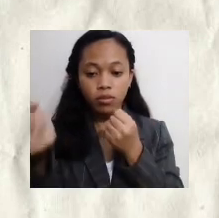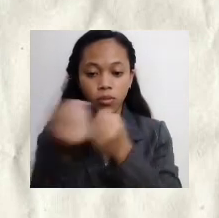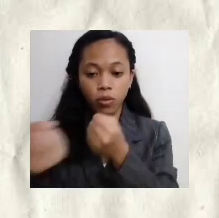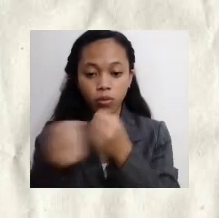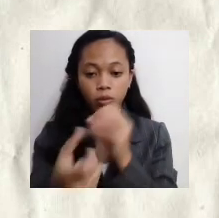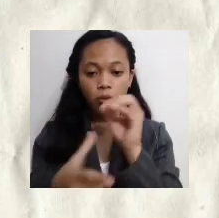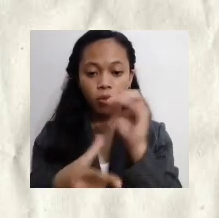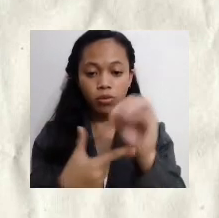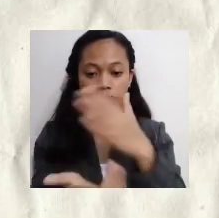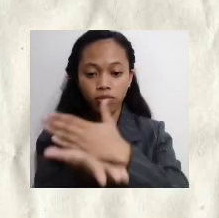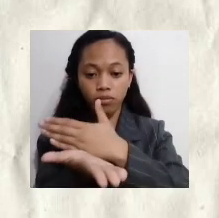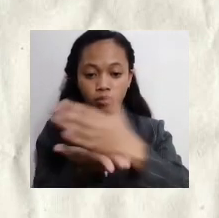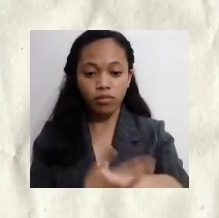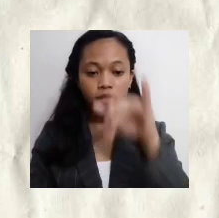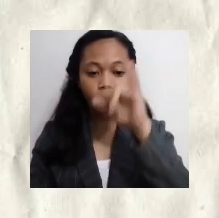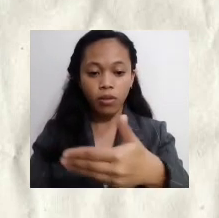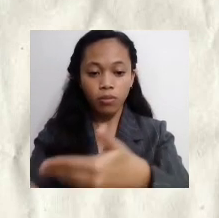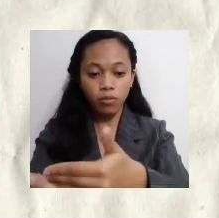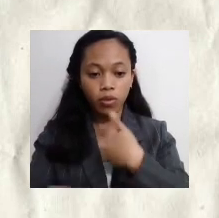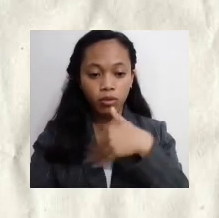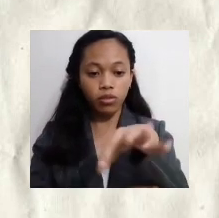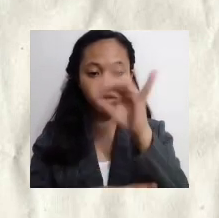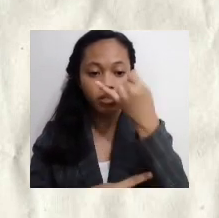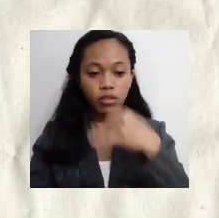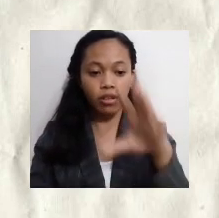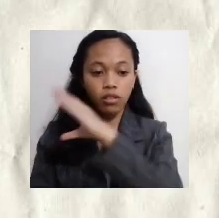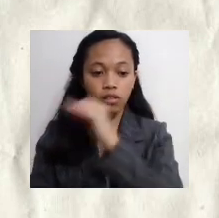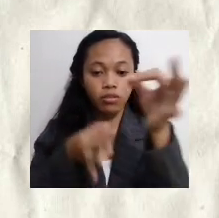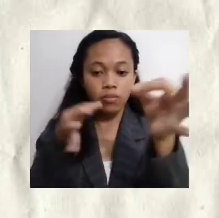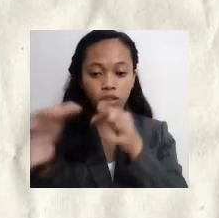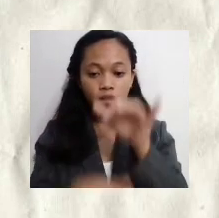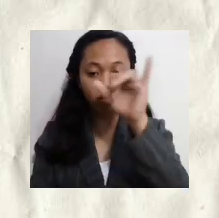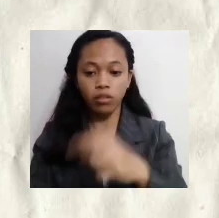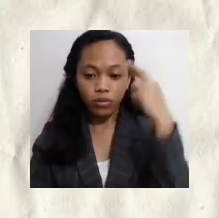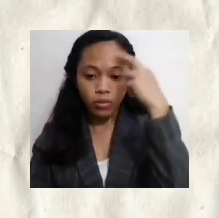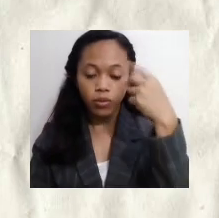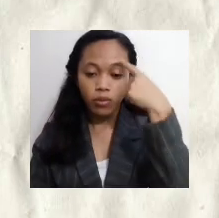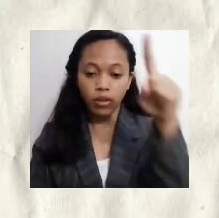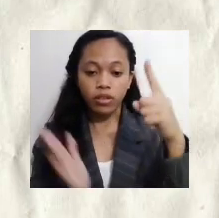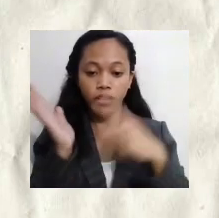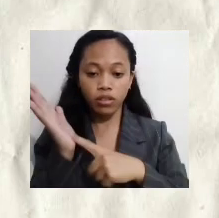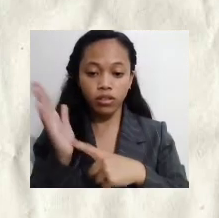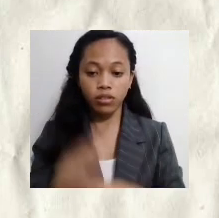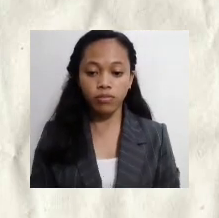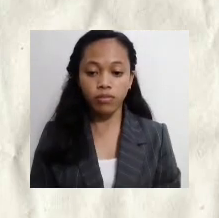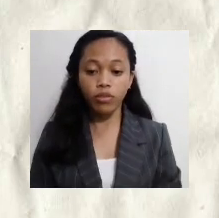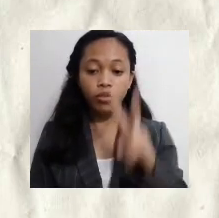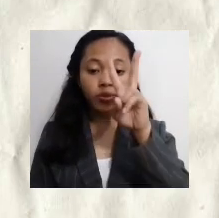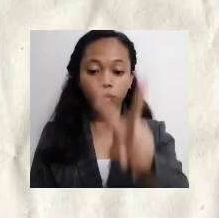you can identify if the findings or the result of your study is